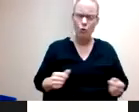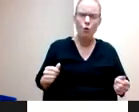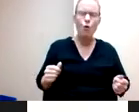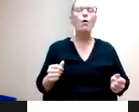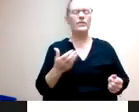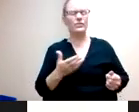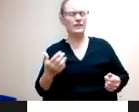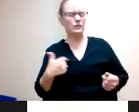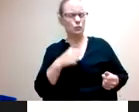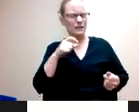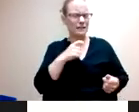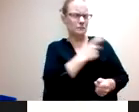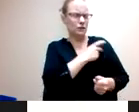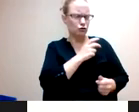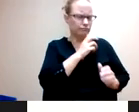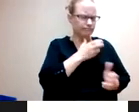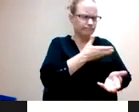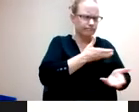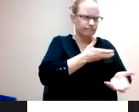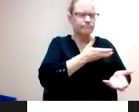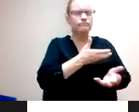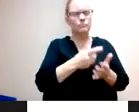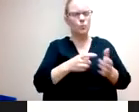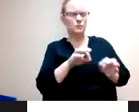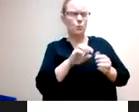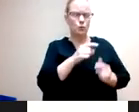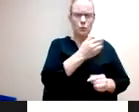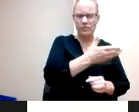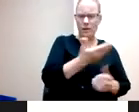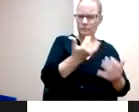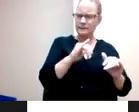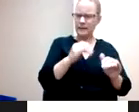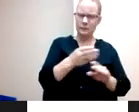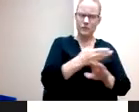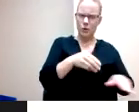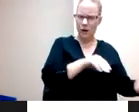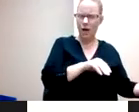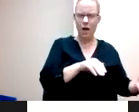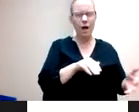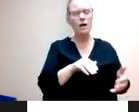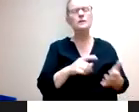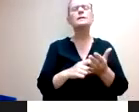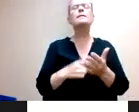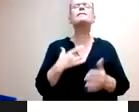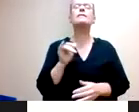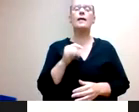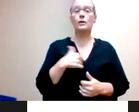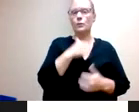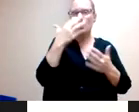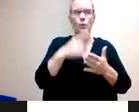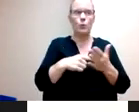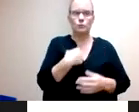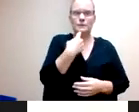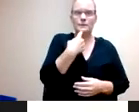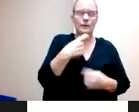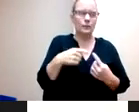patients and what's important still to them that gives us, sometimes I feel like we don't know what to say when